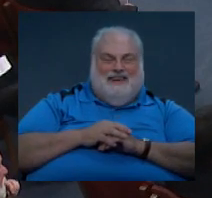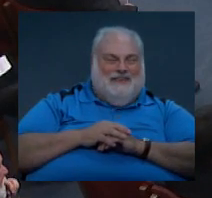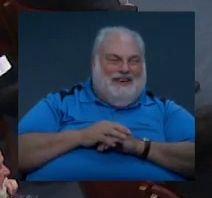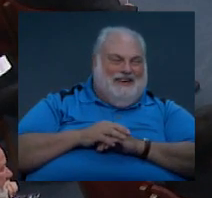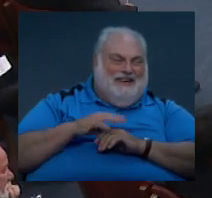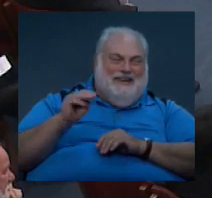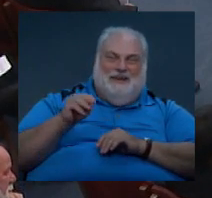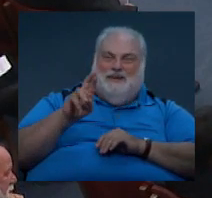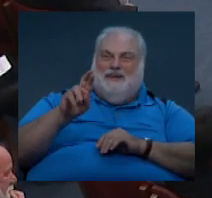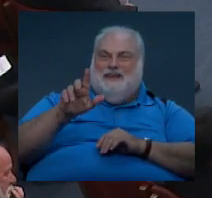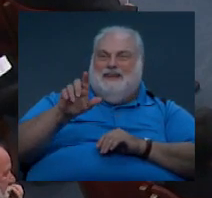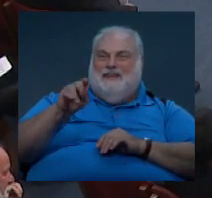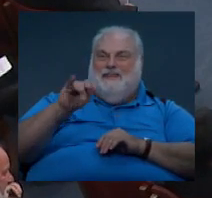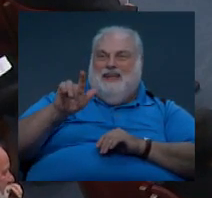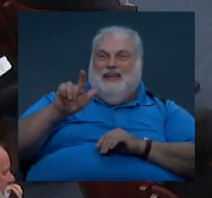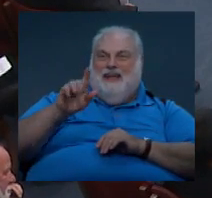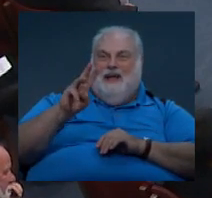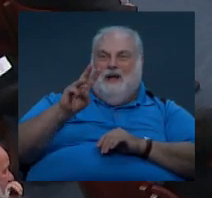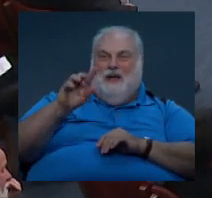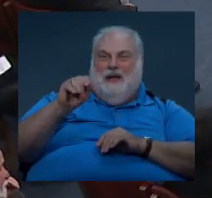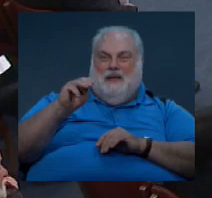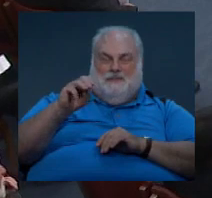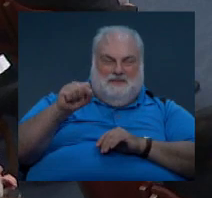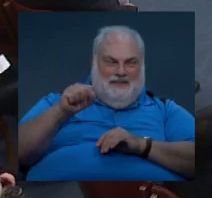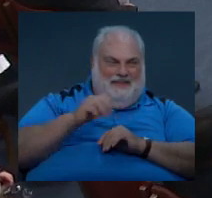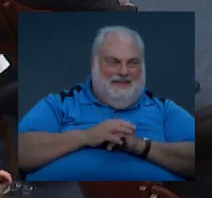Mr. Lavelle Williams, would you like to come up?